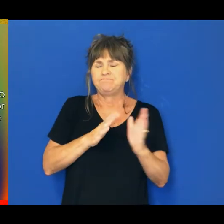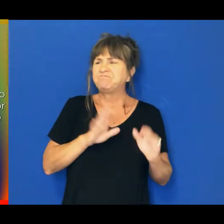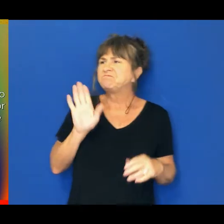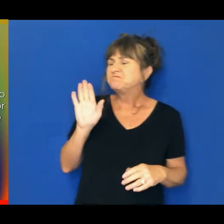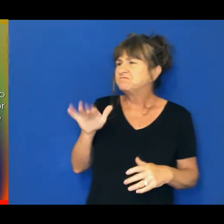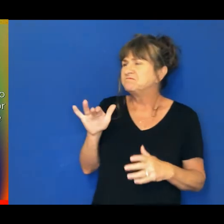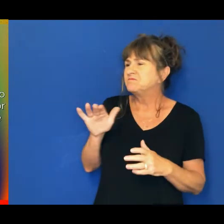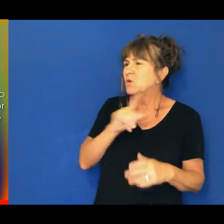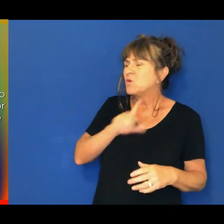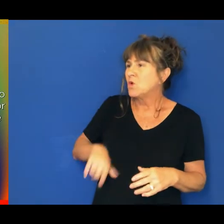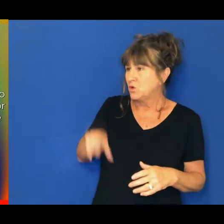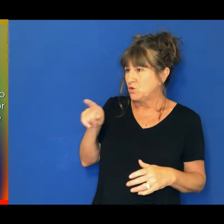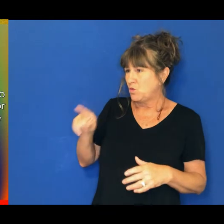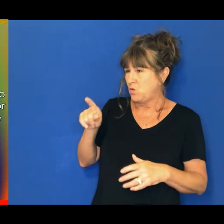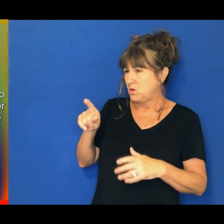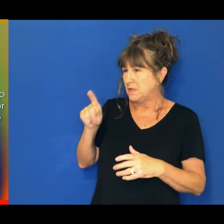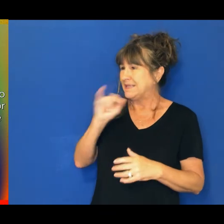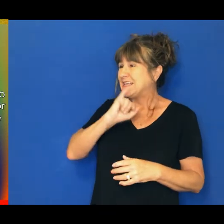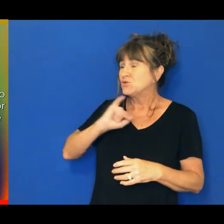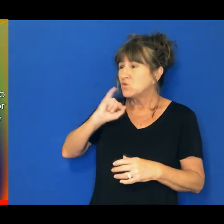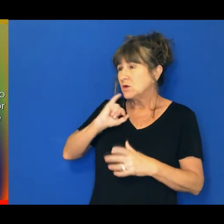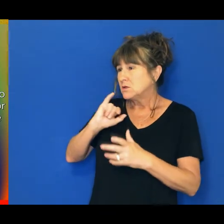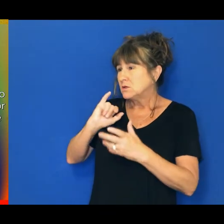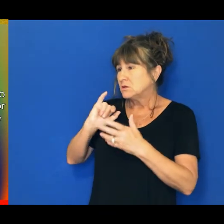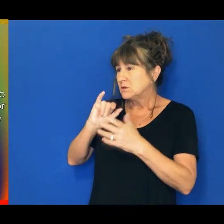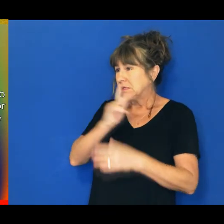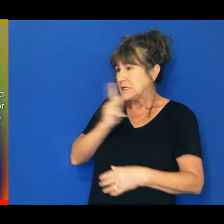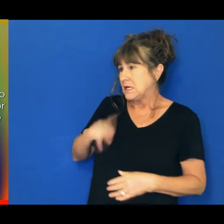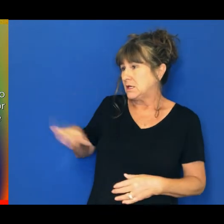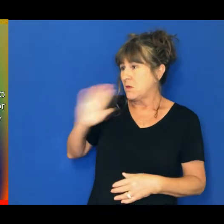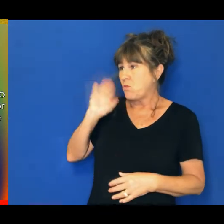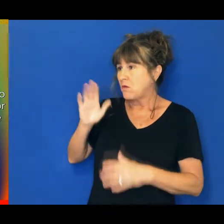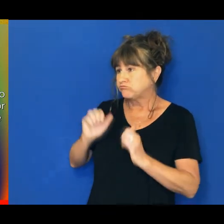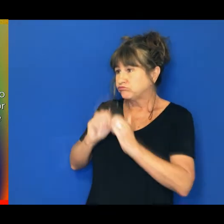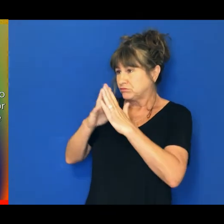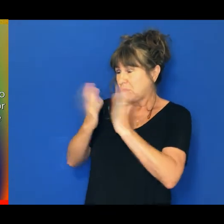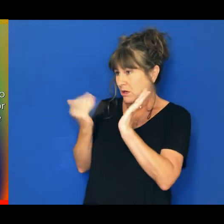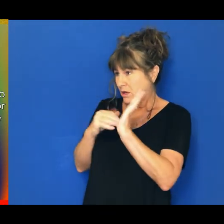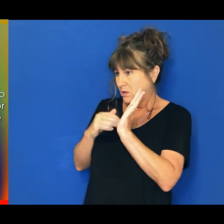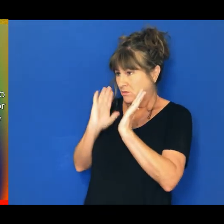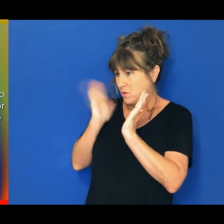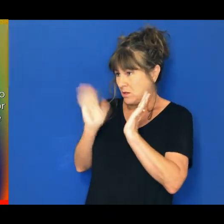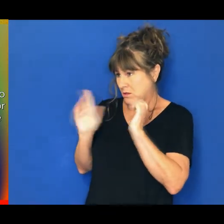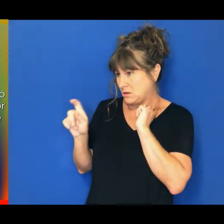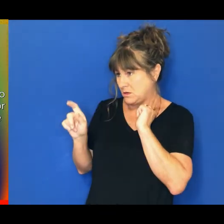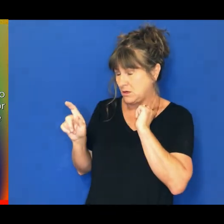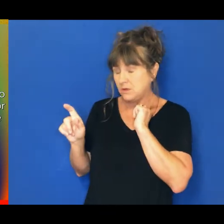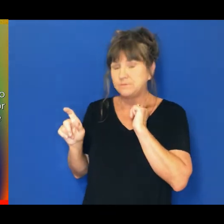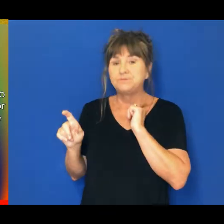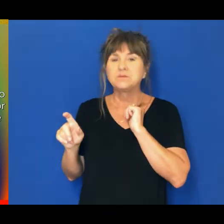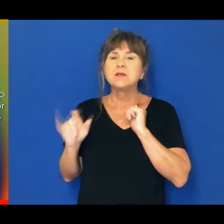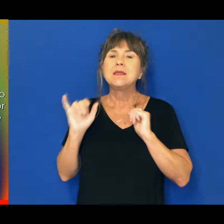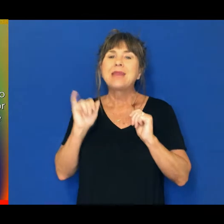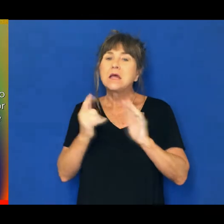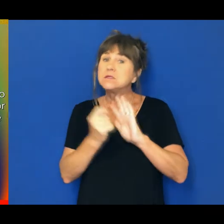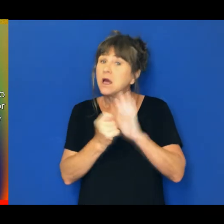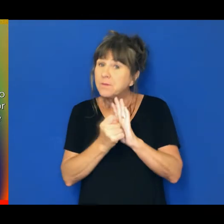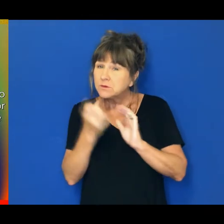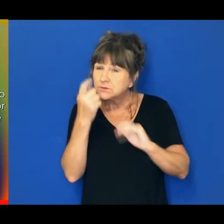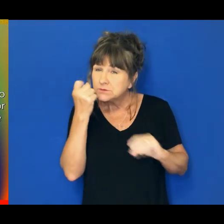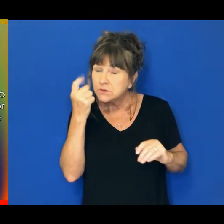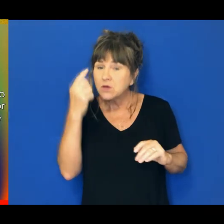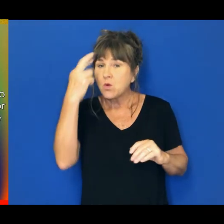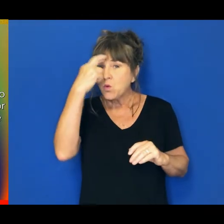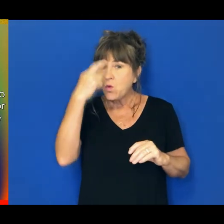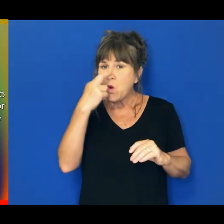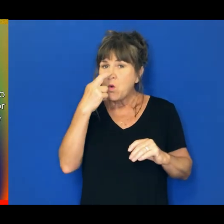kingdom of Israel? Because what they thought was that they were being oppressed by Rome, and Jesus came to free them from this political oppression, to establish